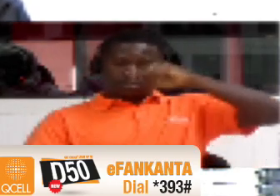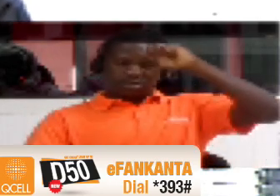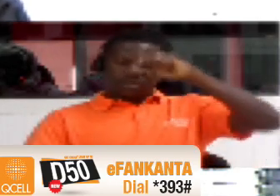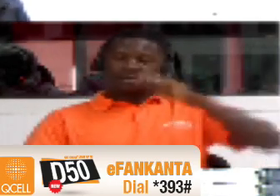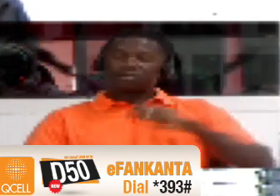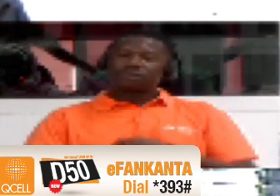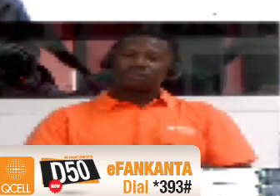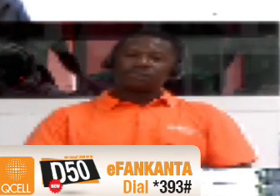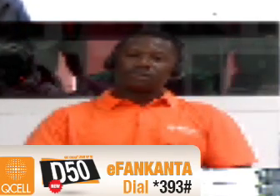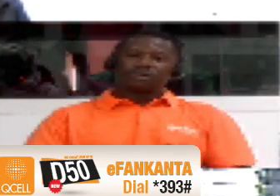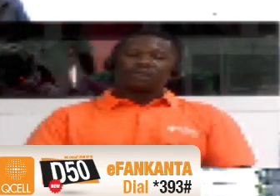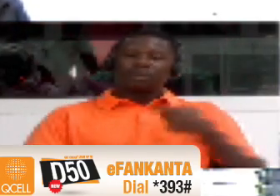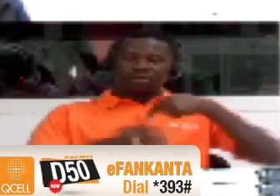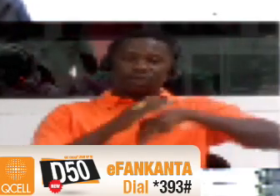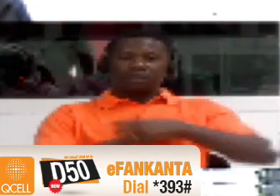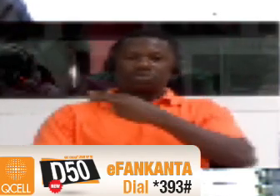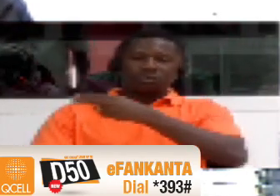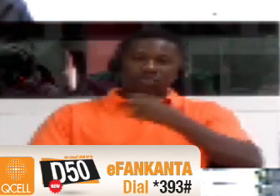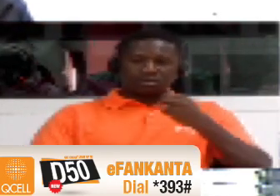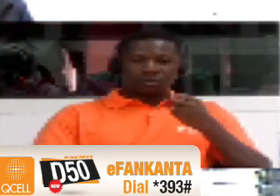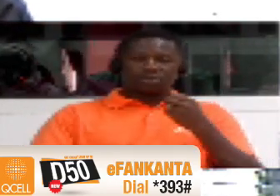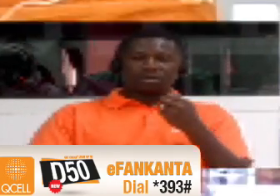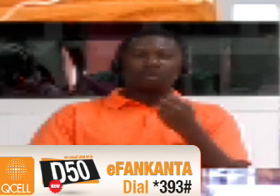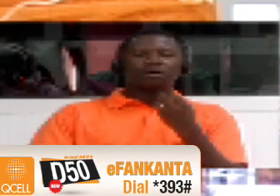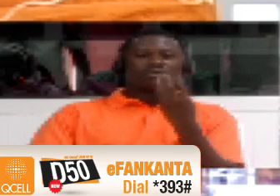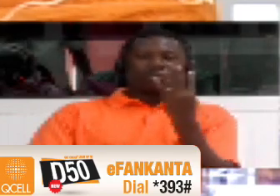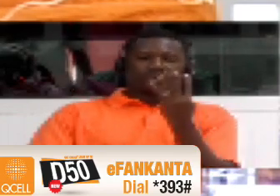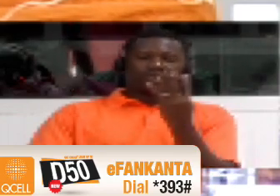In 2004. In